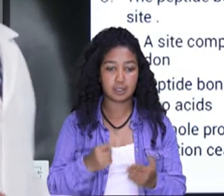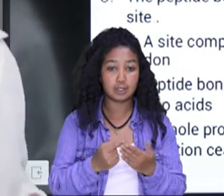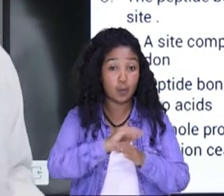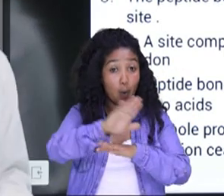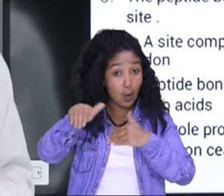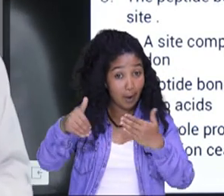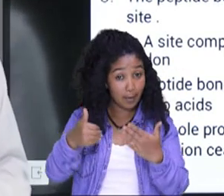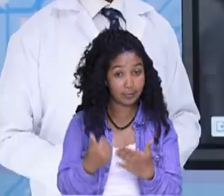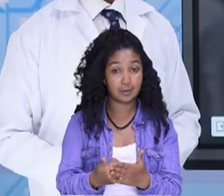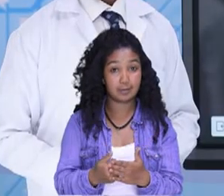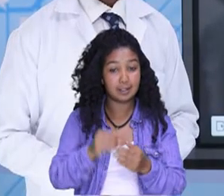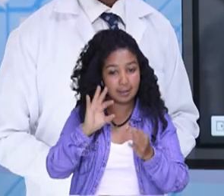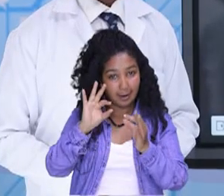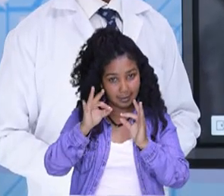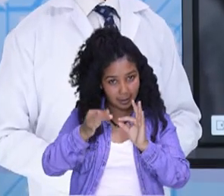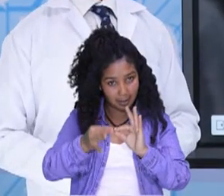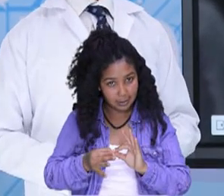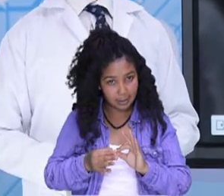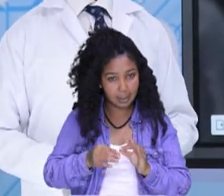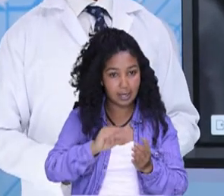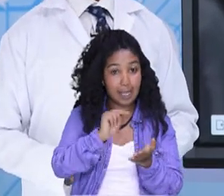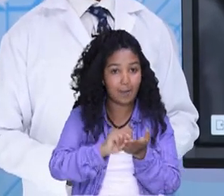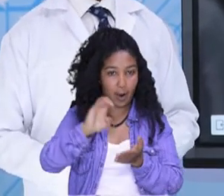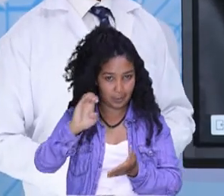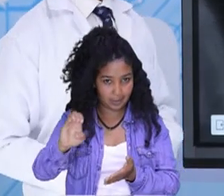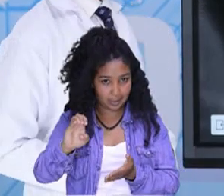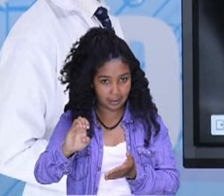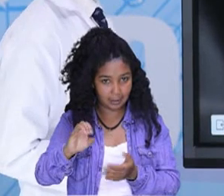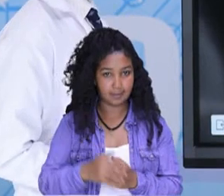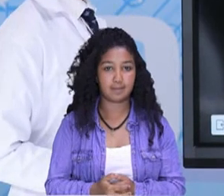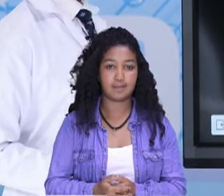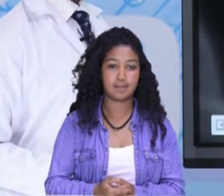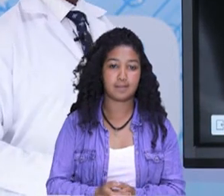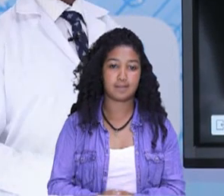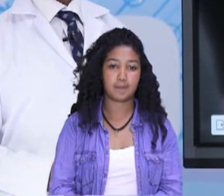This is all about translation in eukaryotes.